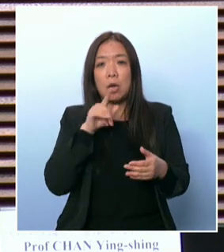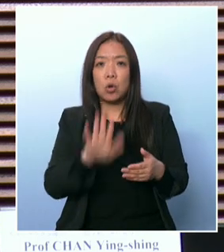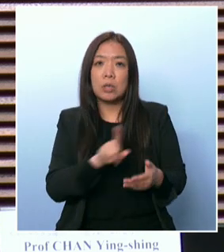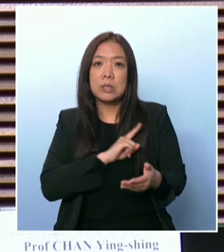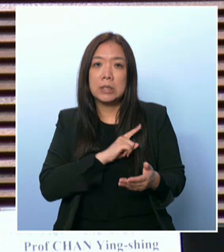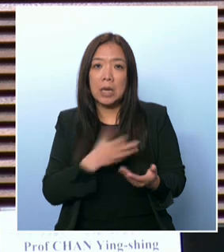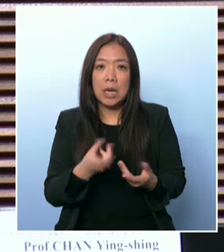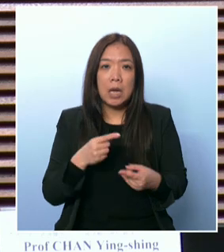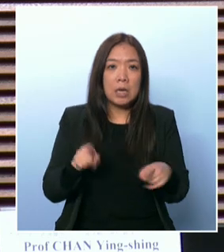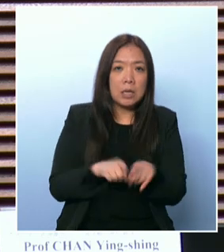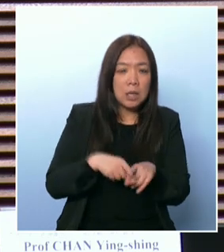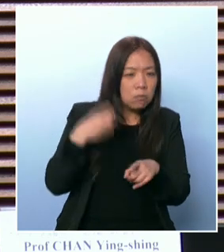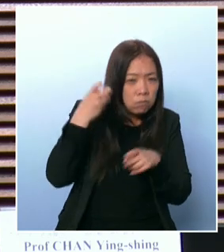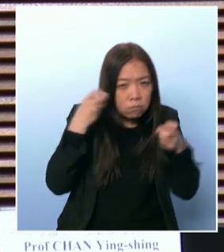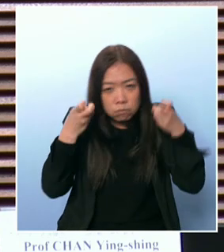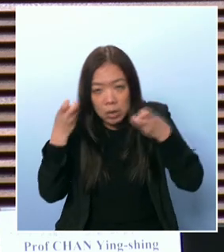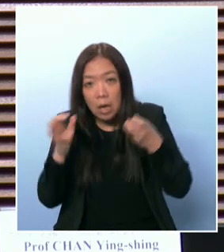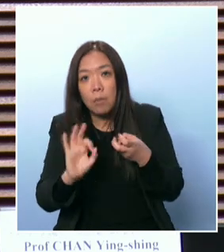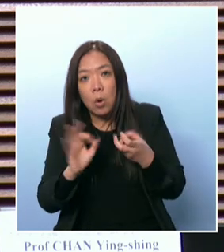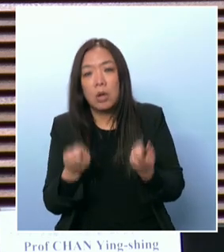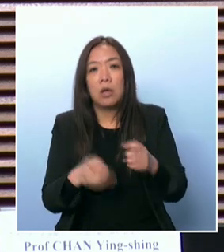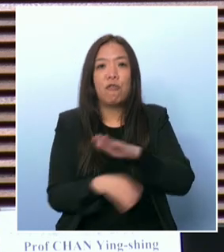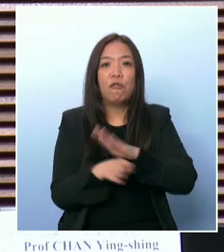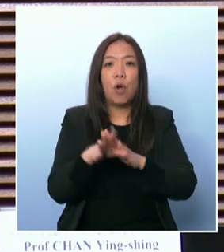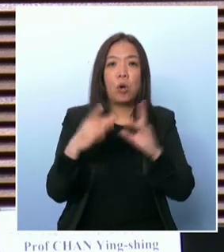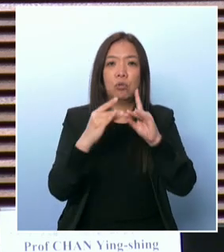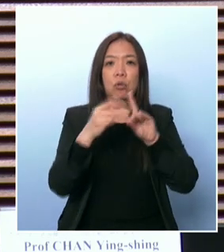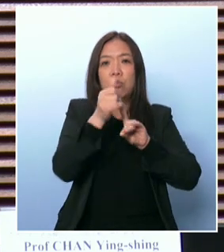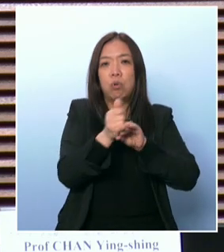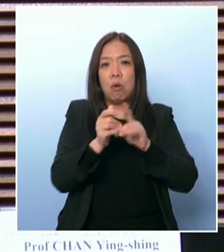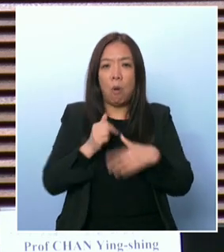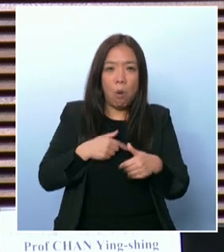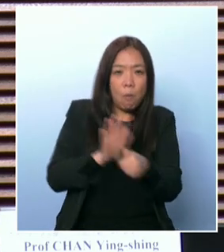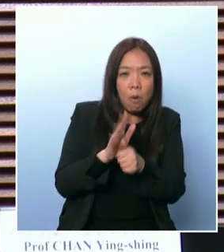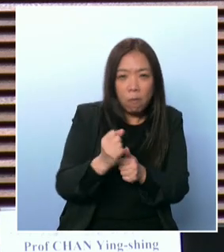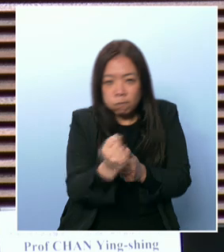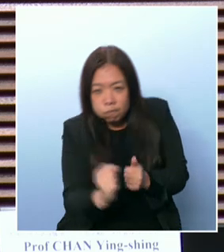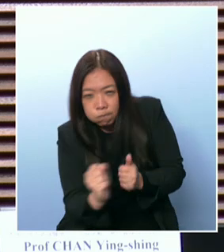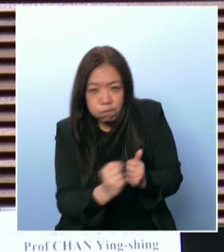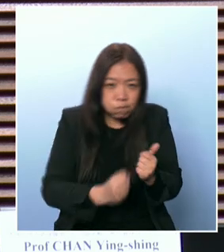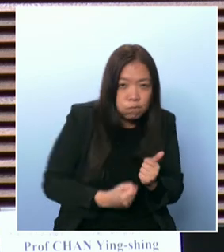ultrasonic device. Now, every medical student is equipped with a portable device.